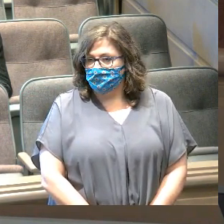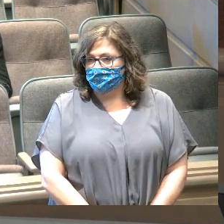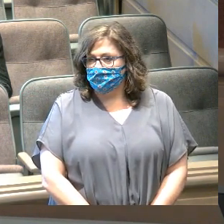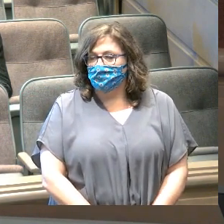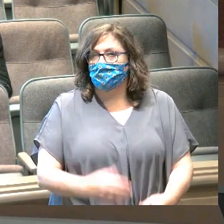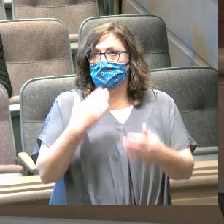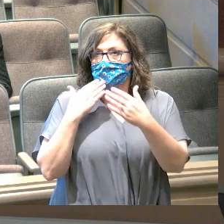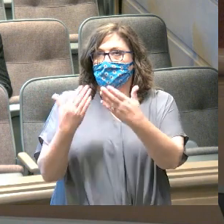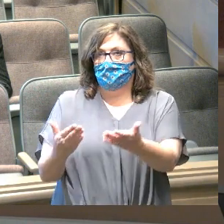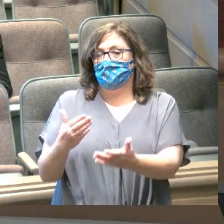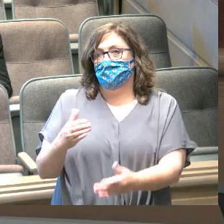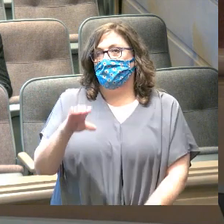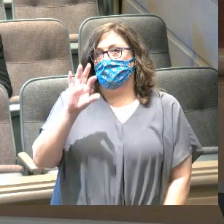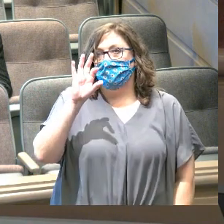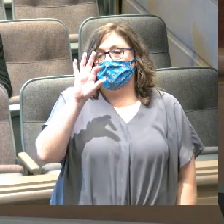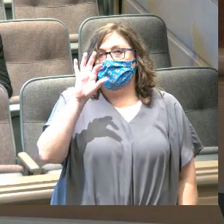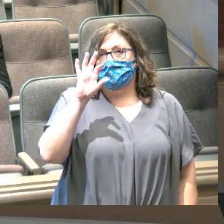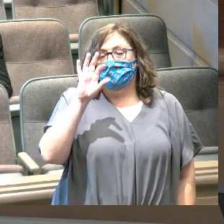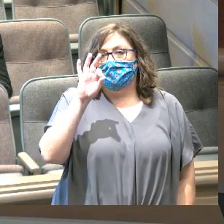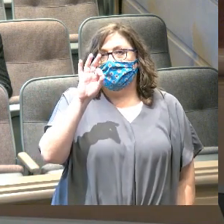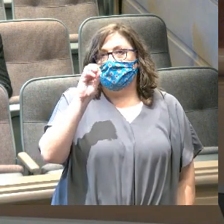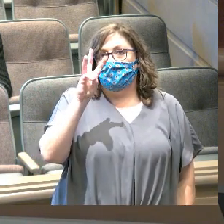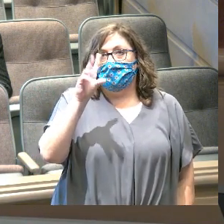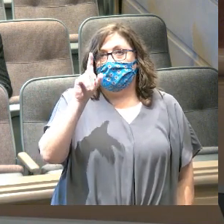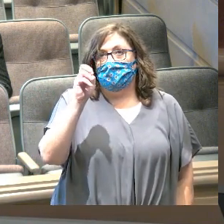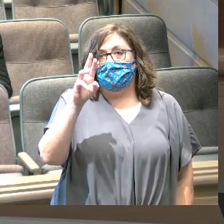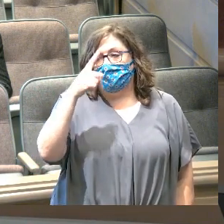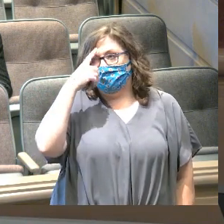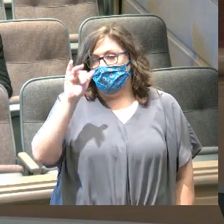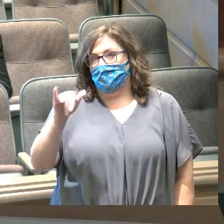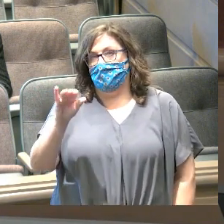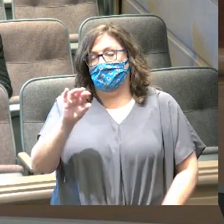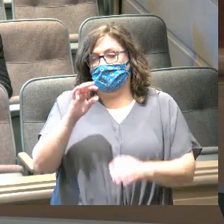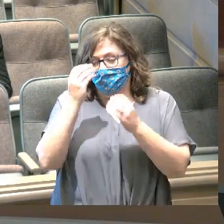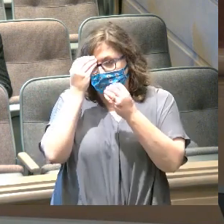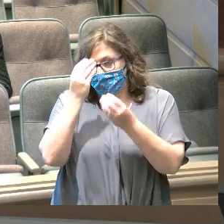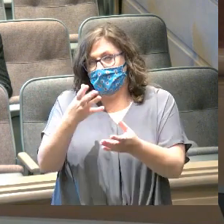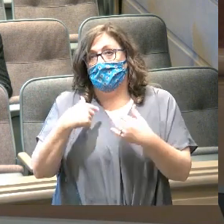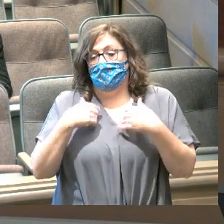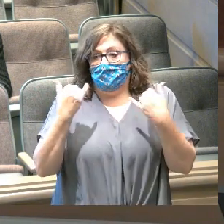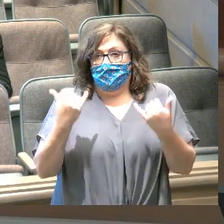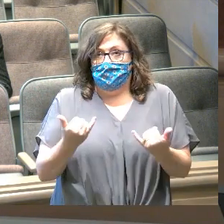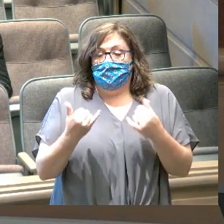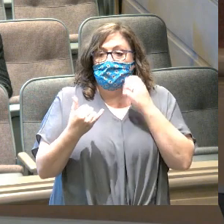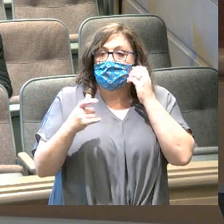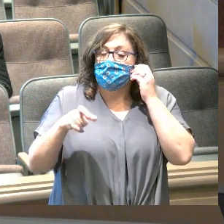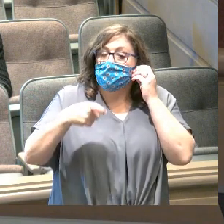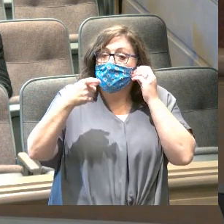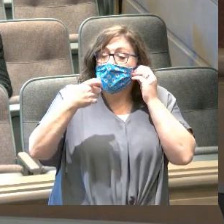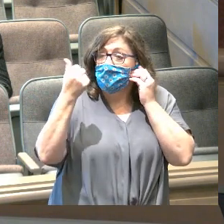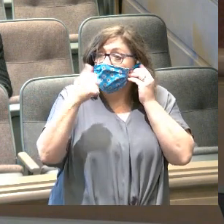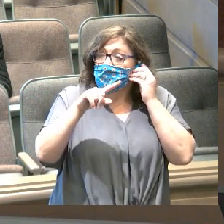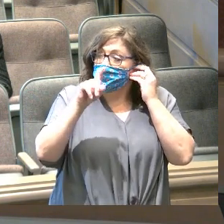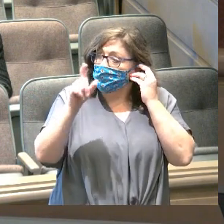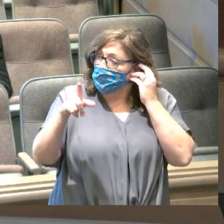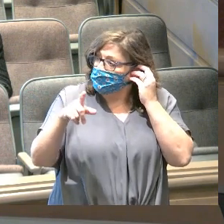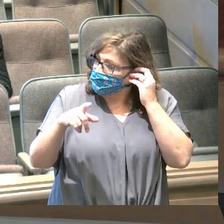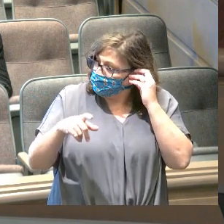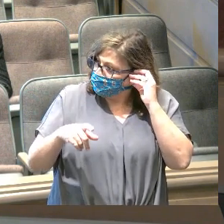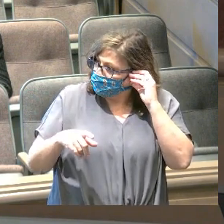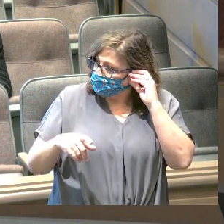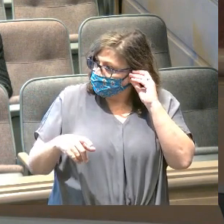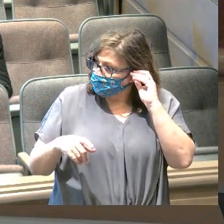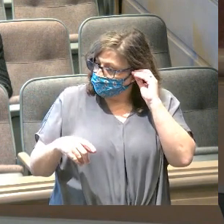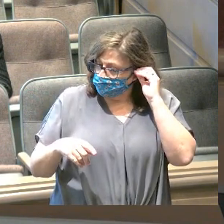Thank you, Coroner Fowler, for that valuable information. We will now pause and open up for any questions that anyone